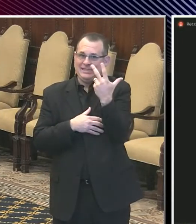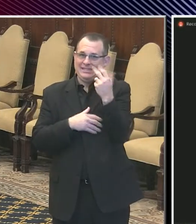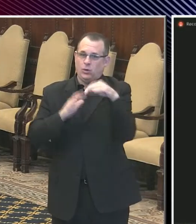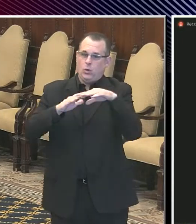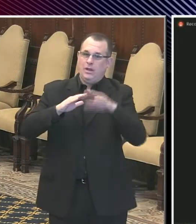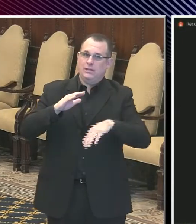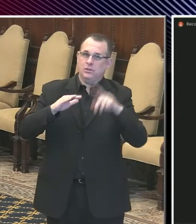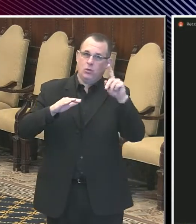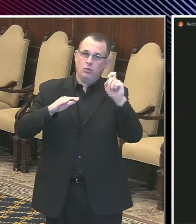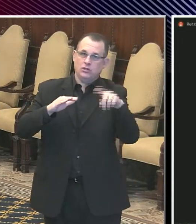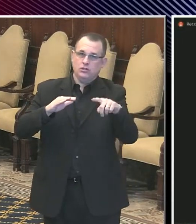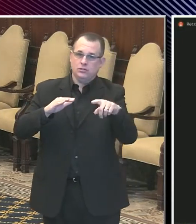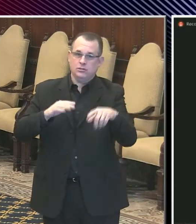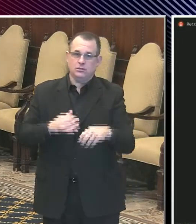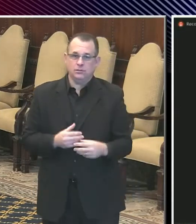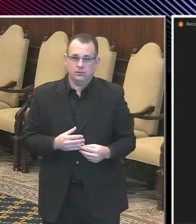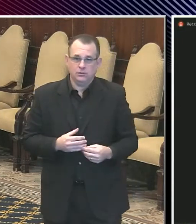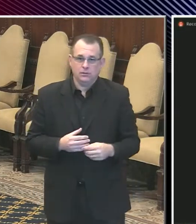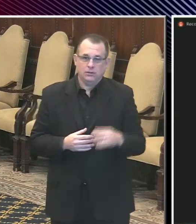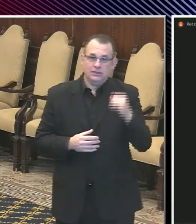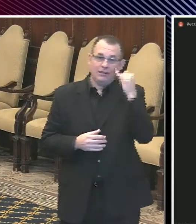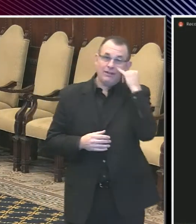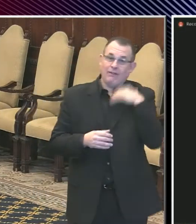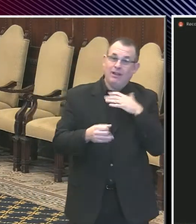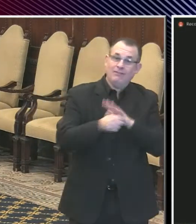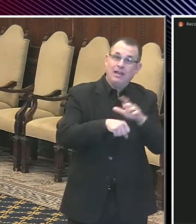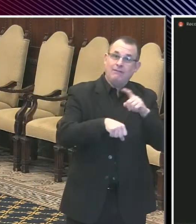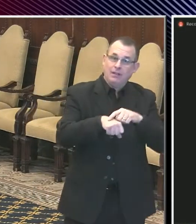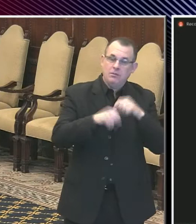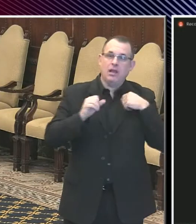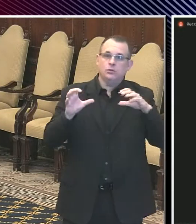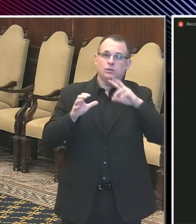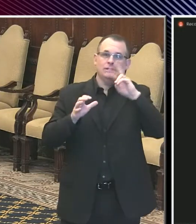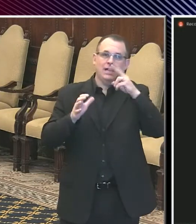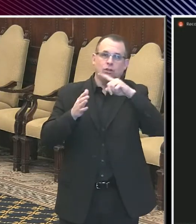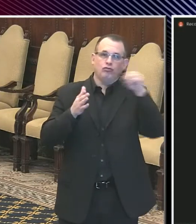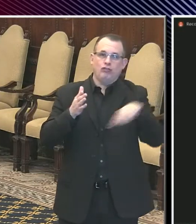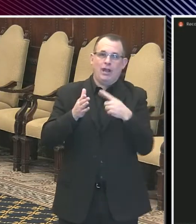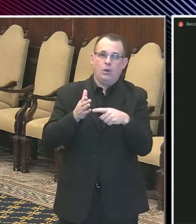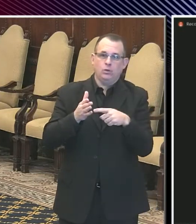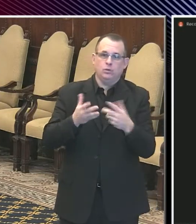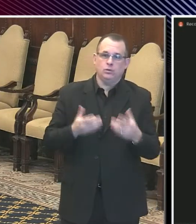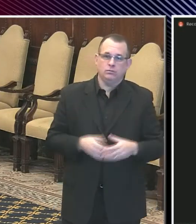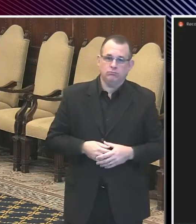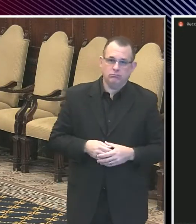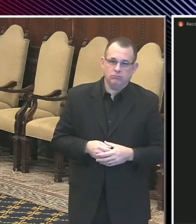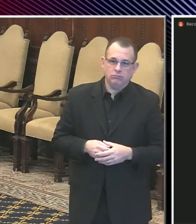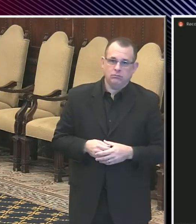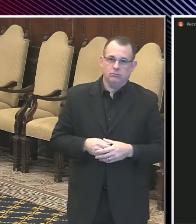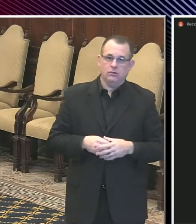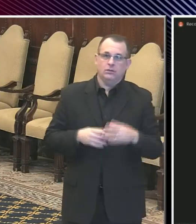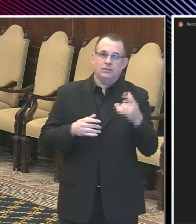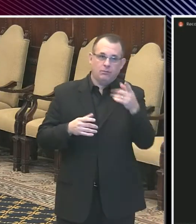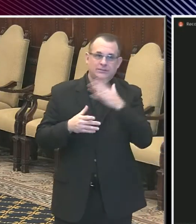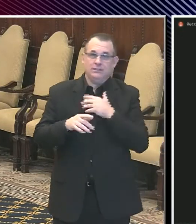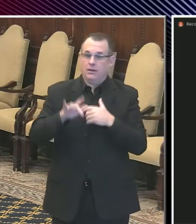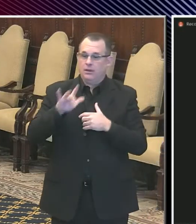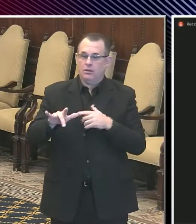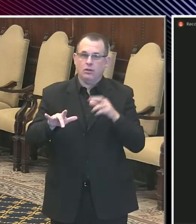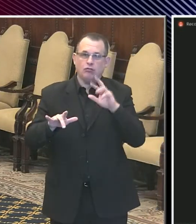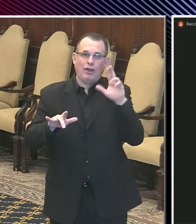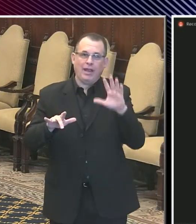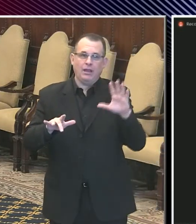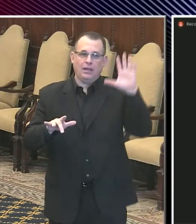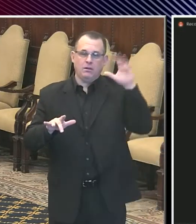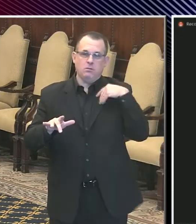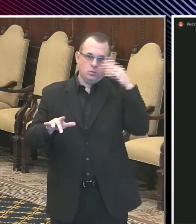do a second round if time permits. For those logged in today, please use the raise your hand feature. It can be found